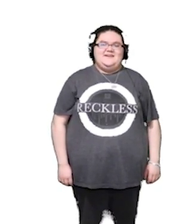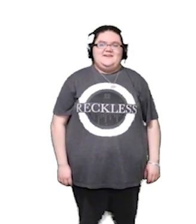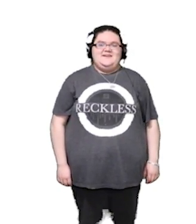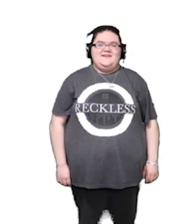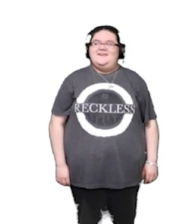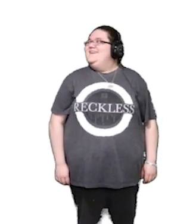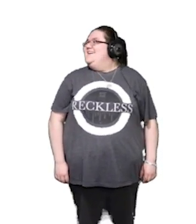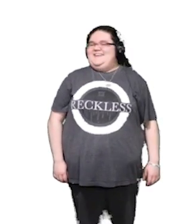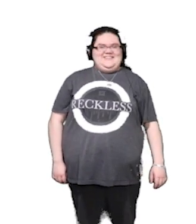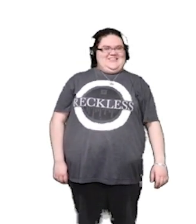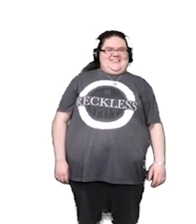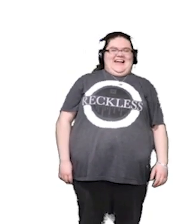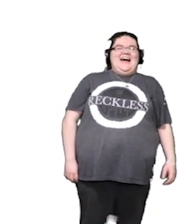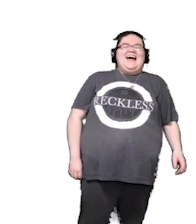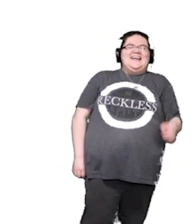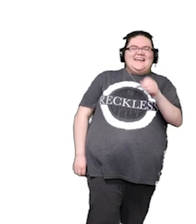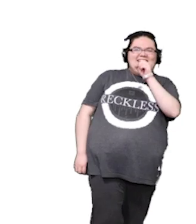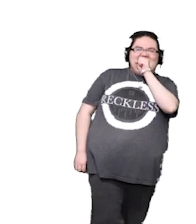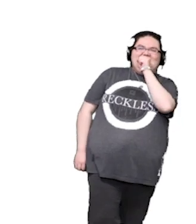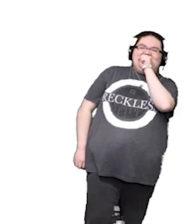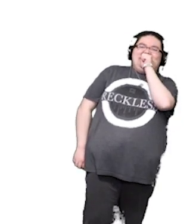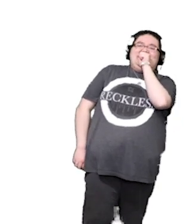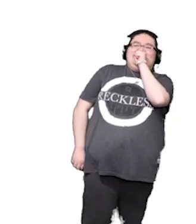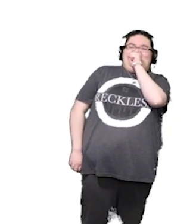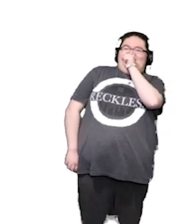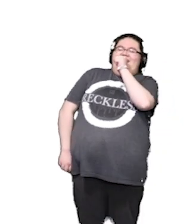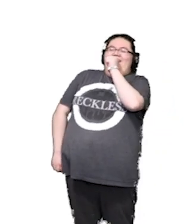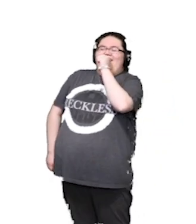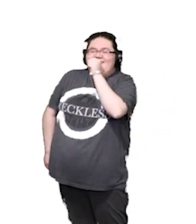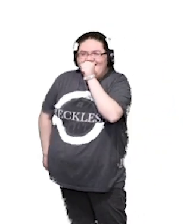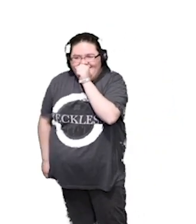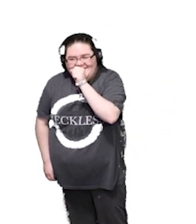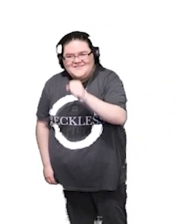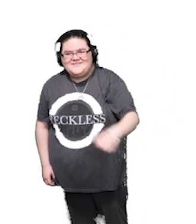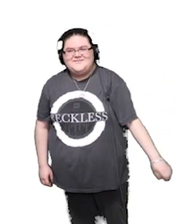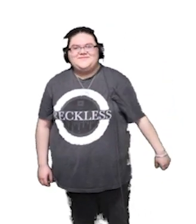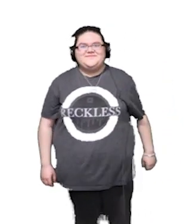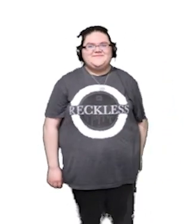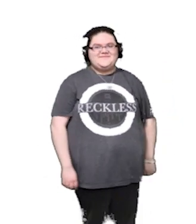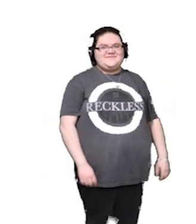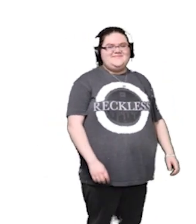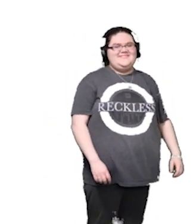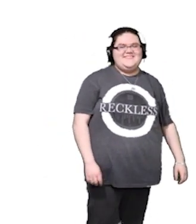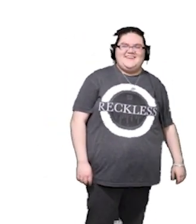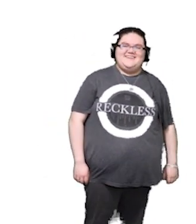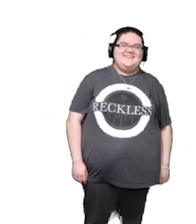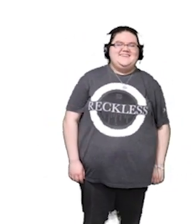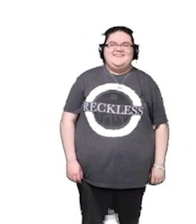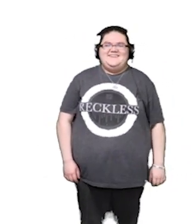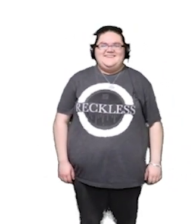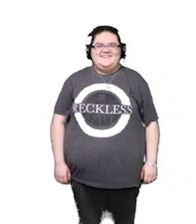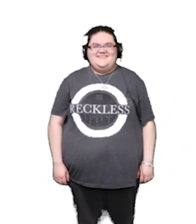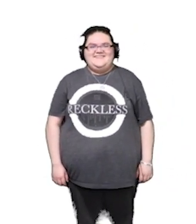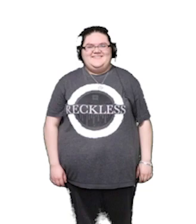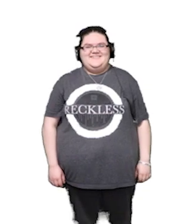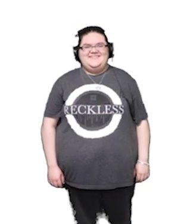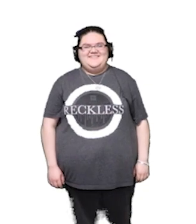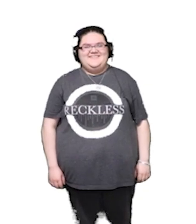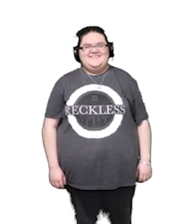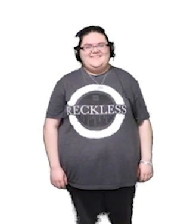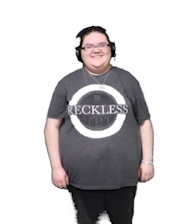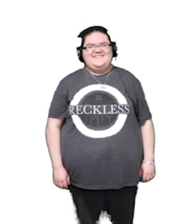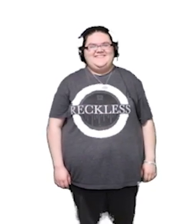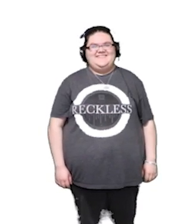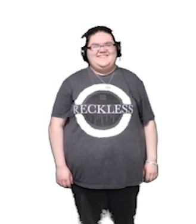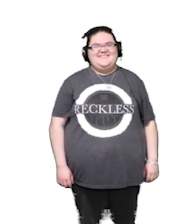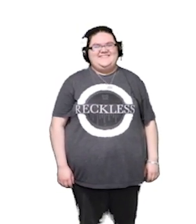Oh shit. Is that what he thought? You thought he was like a fan basically. Bro, just wear it. No, okay, wait,